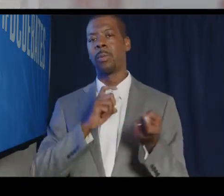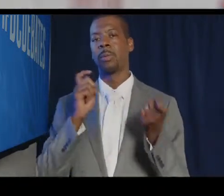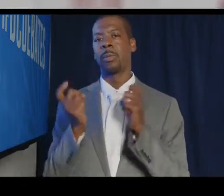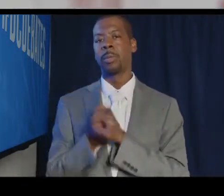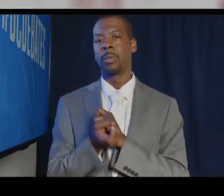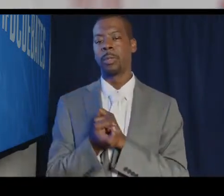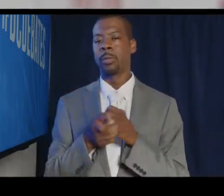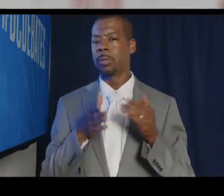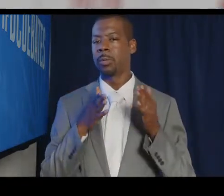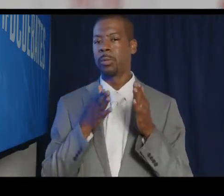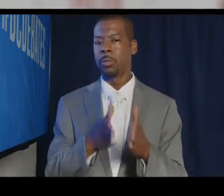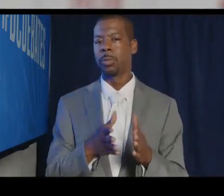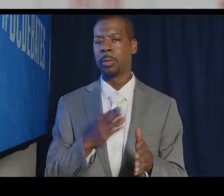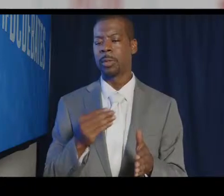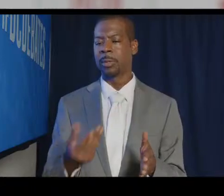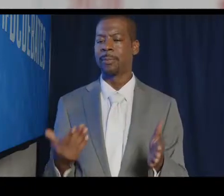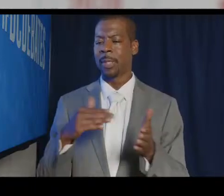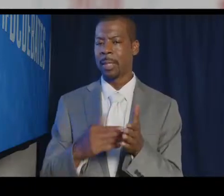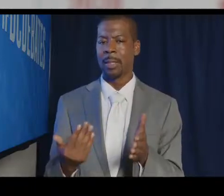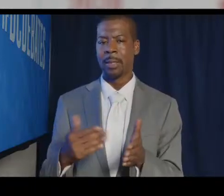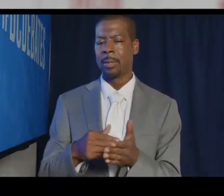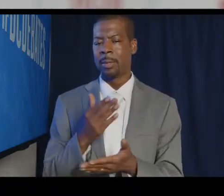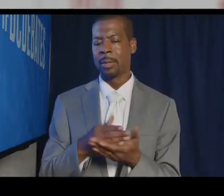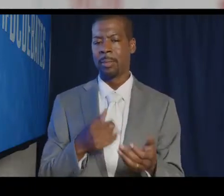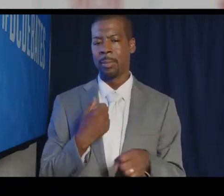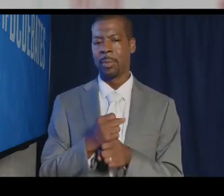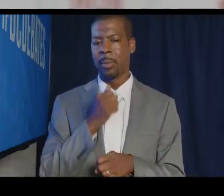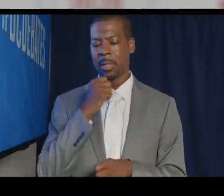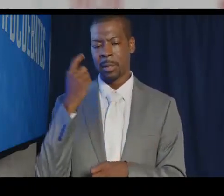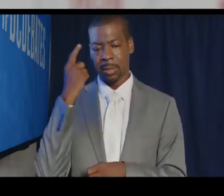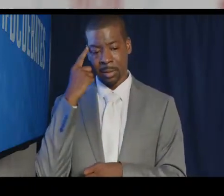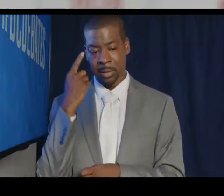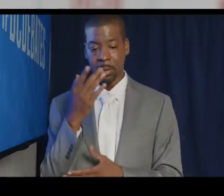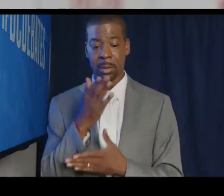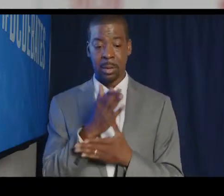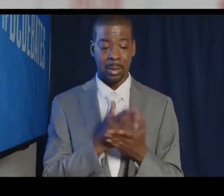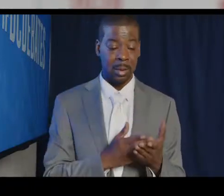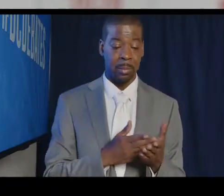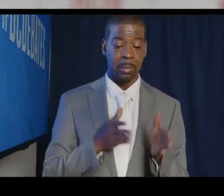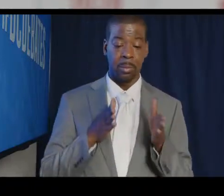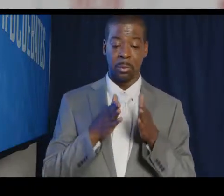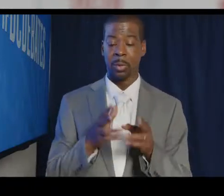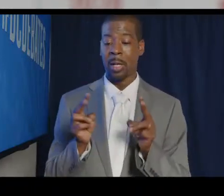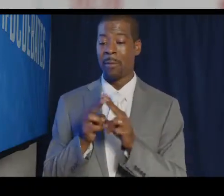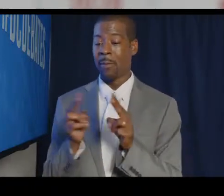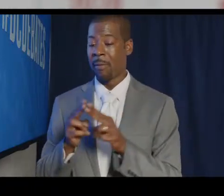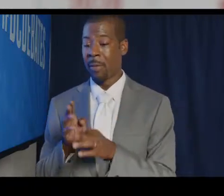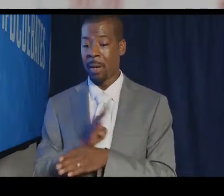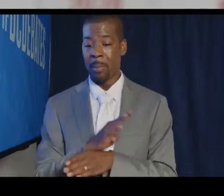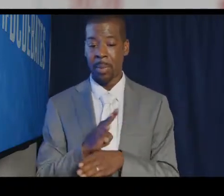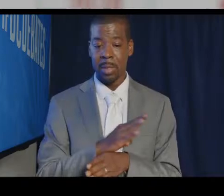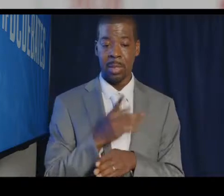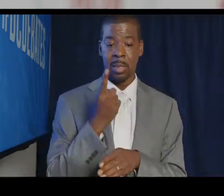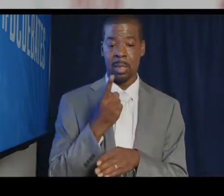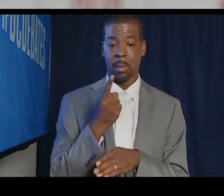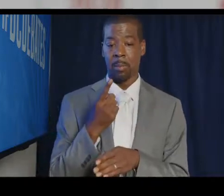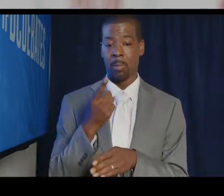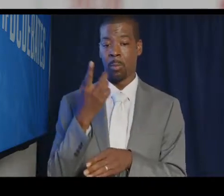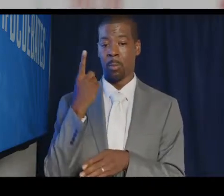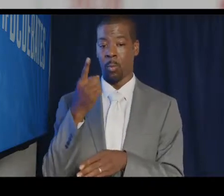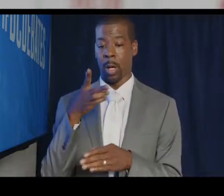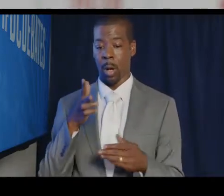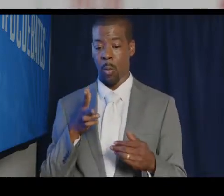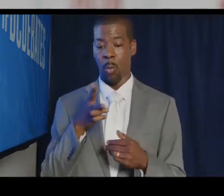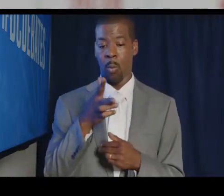patterns happen. Some of those changes don't make sense. You go down some streets that are extremely busy streets, and now there's one lane, and there's a whole nother lane